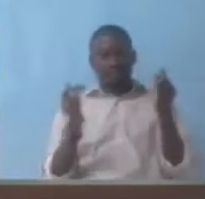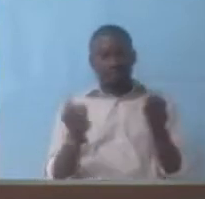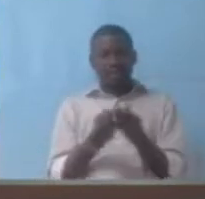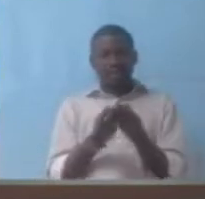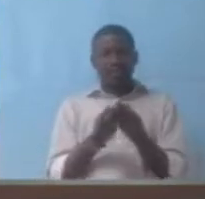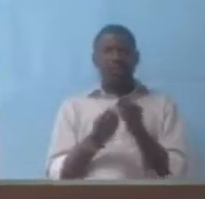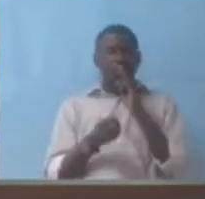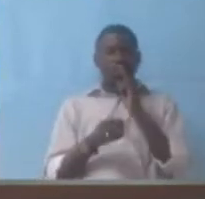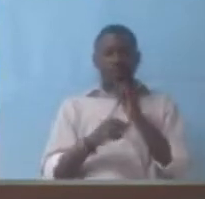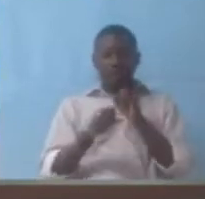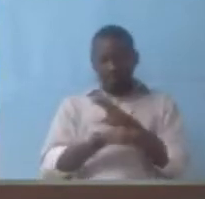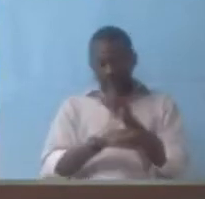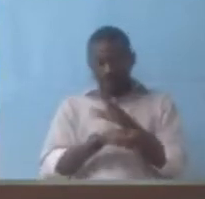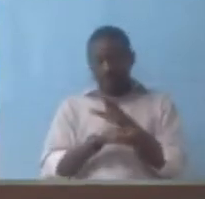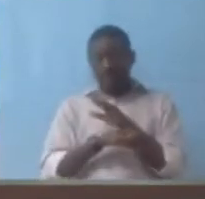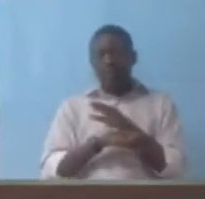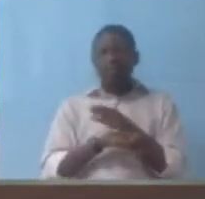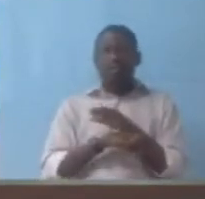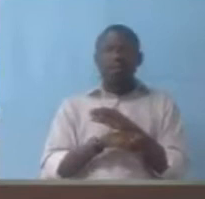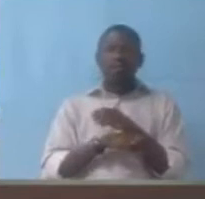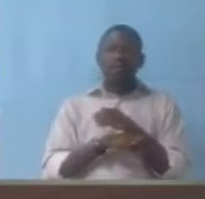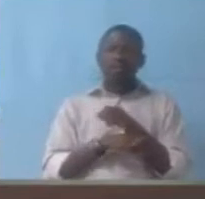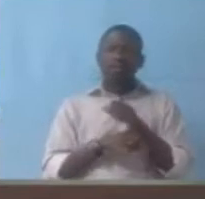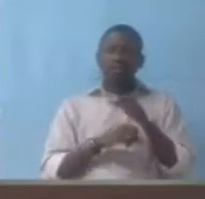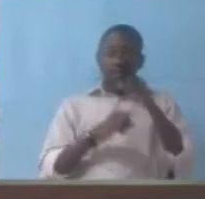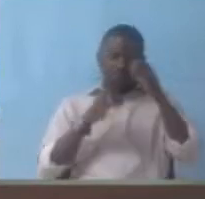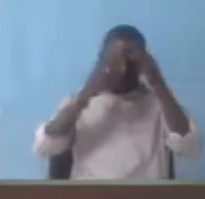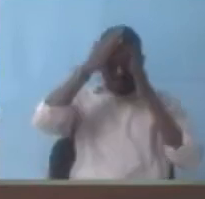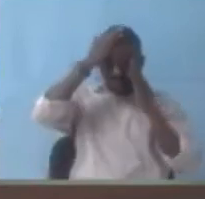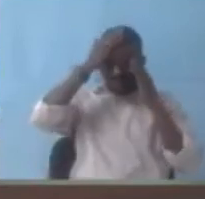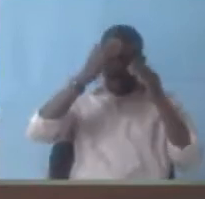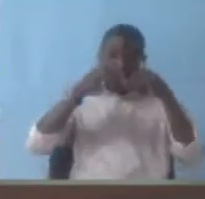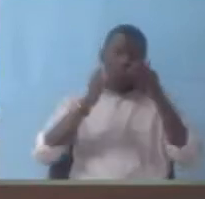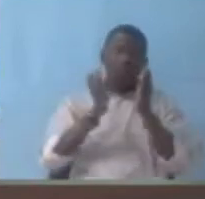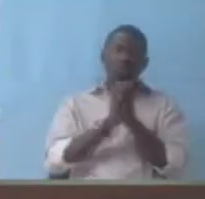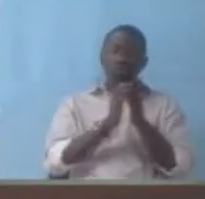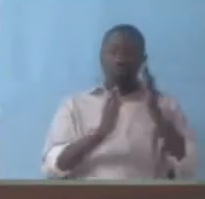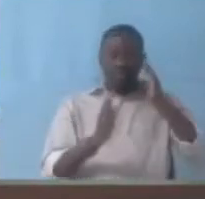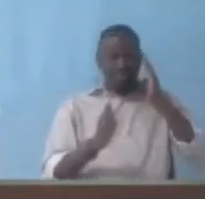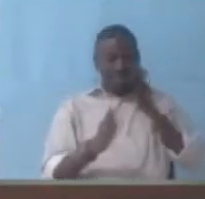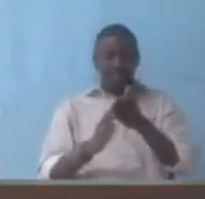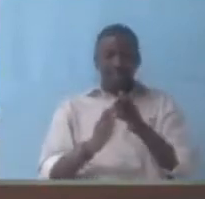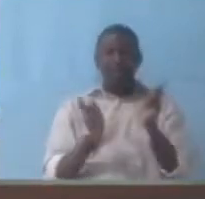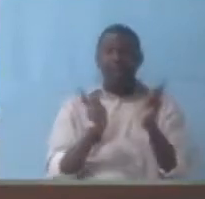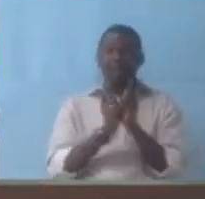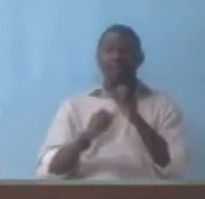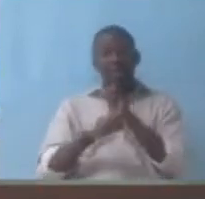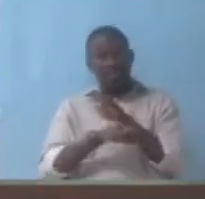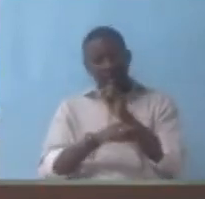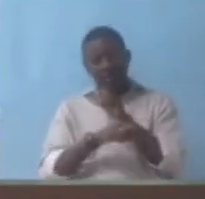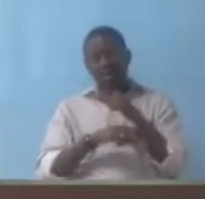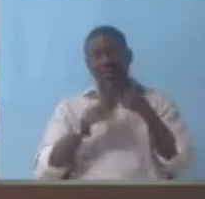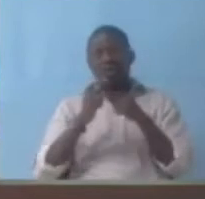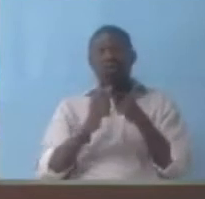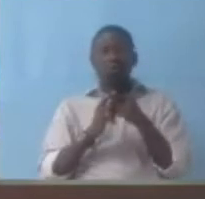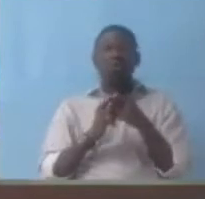a legal team advising the Armed Forces Provisional Ruling Council directly. Mutumo lua kafusoto ntale menube nyi